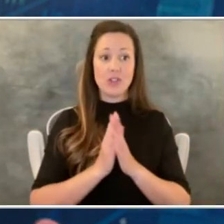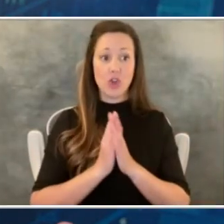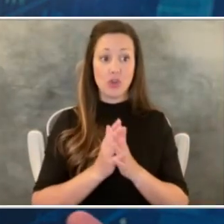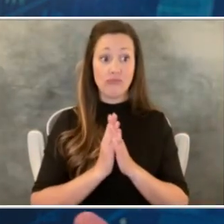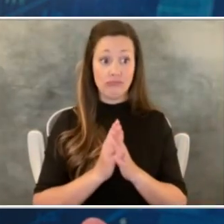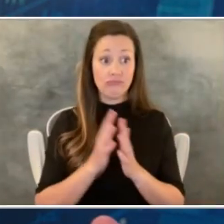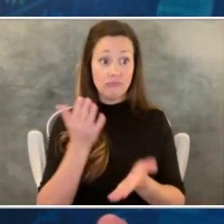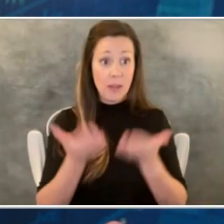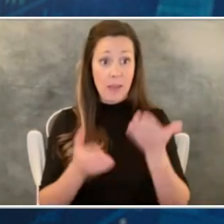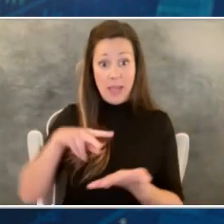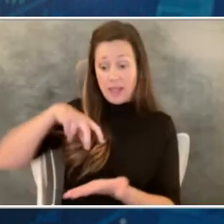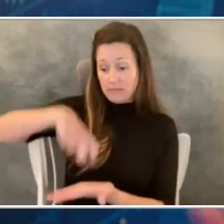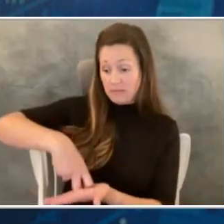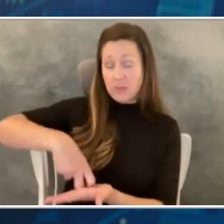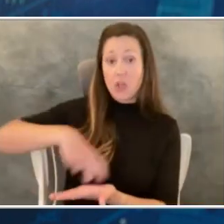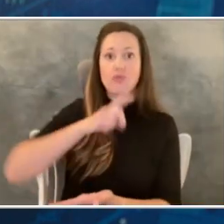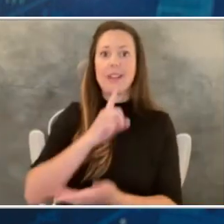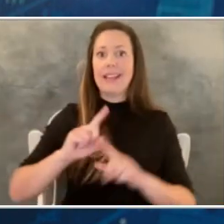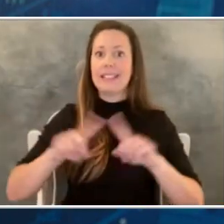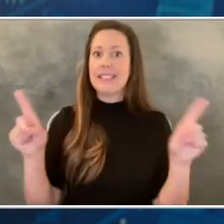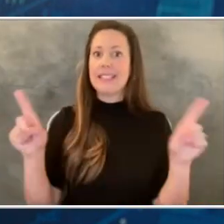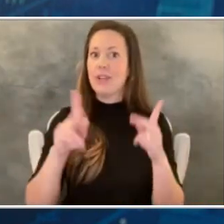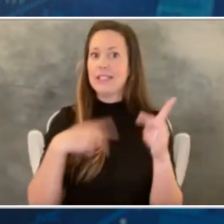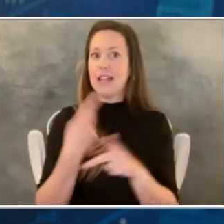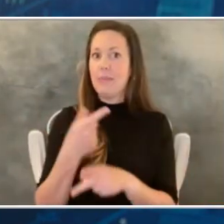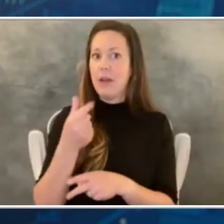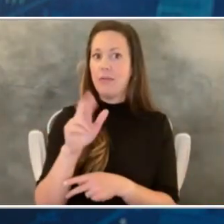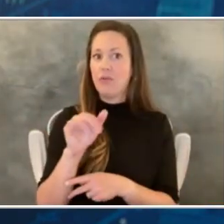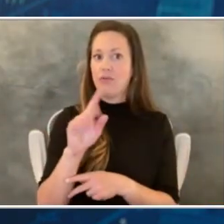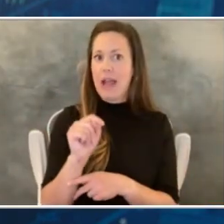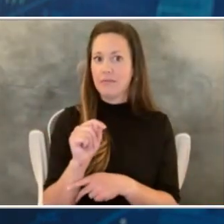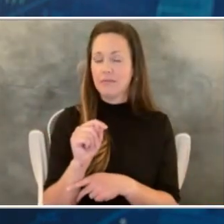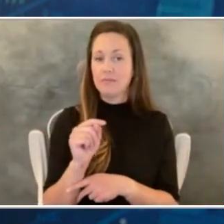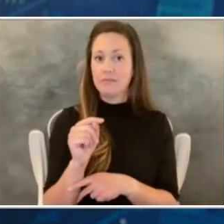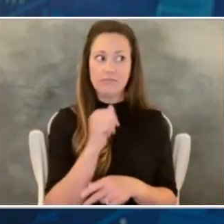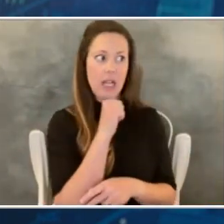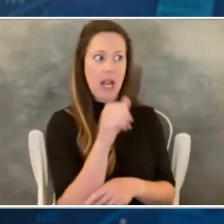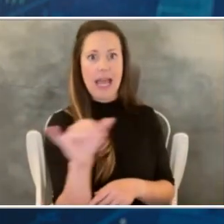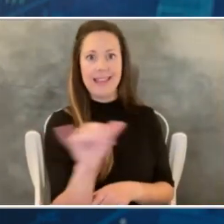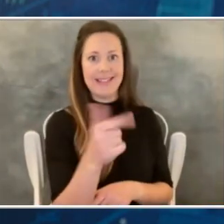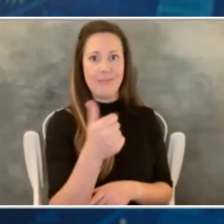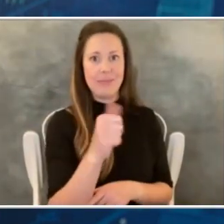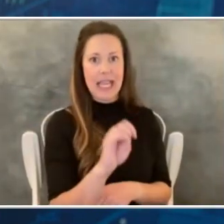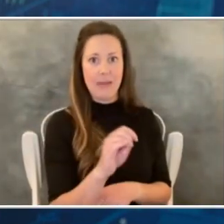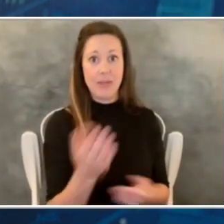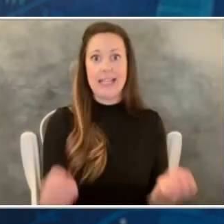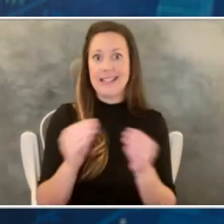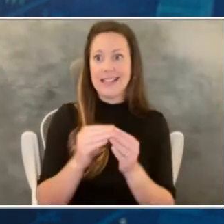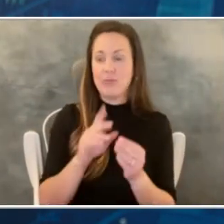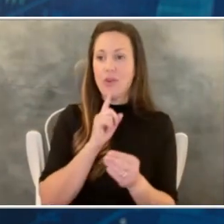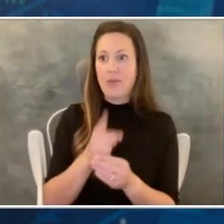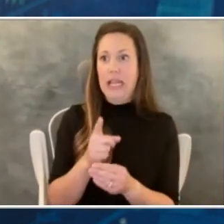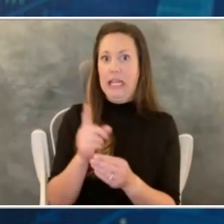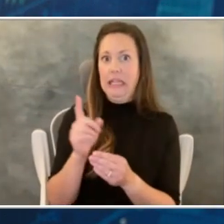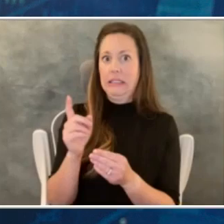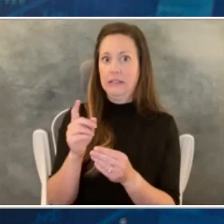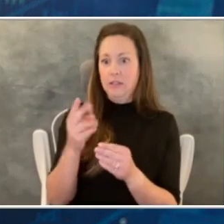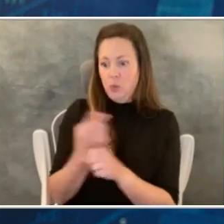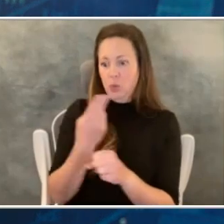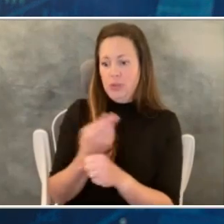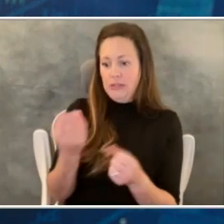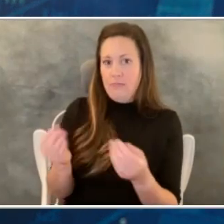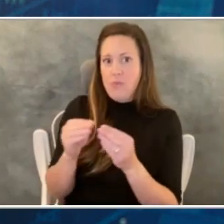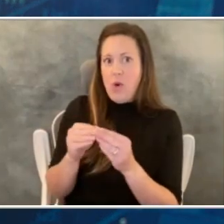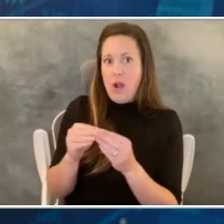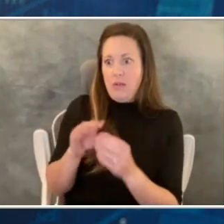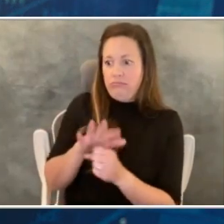patellar tendon graft that Gabe had may not be as good an option just because it's more irritating to be on that donor side all the time. So a lot of